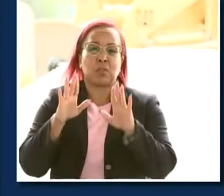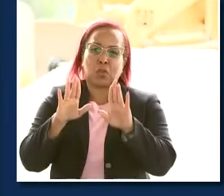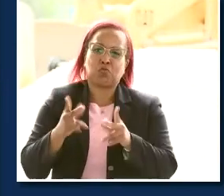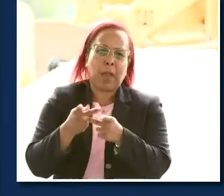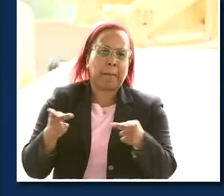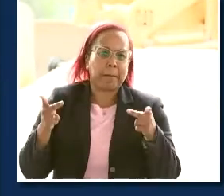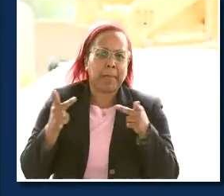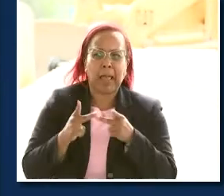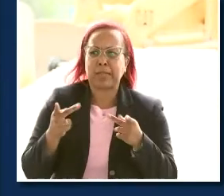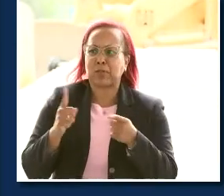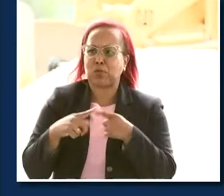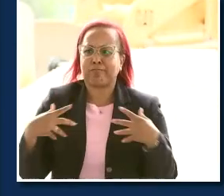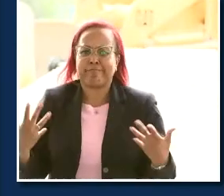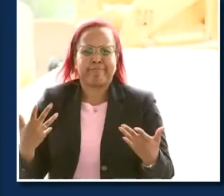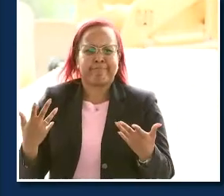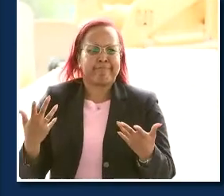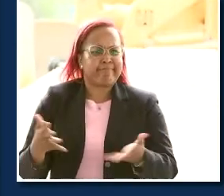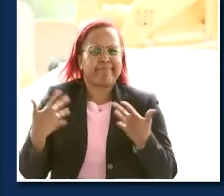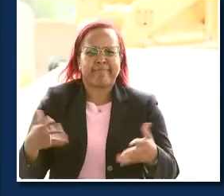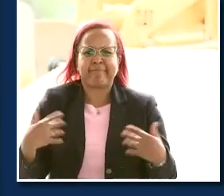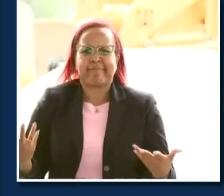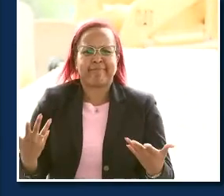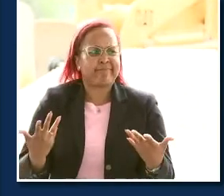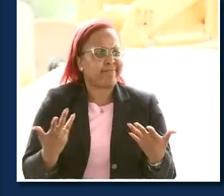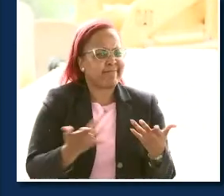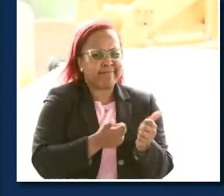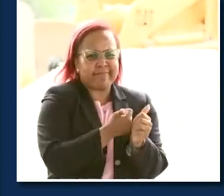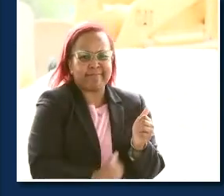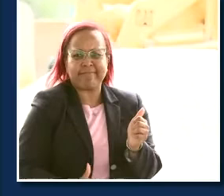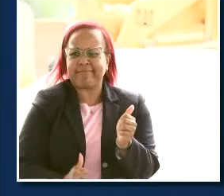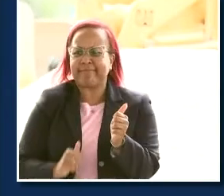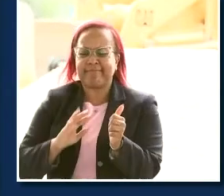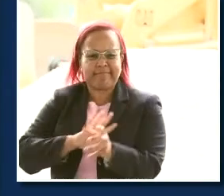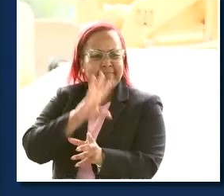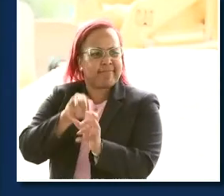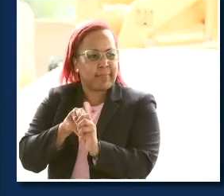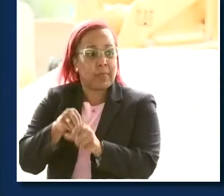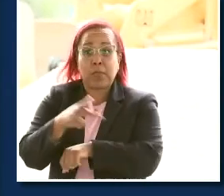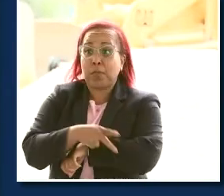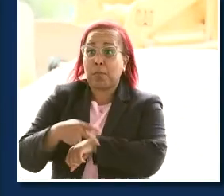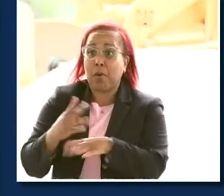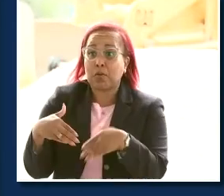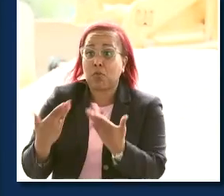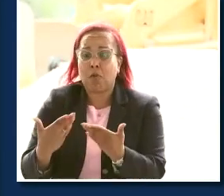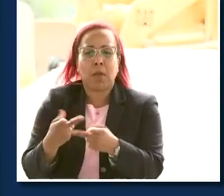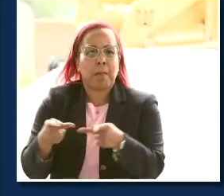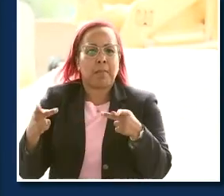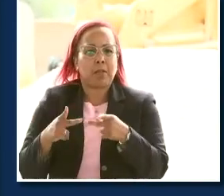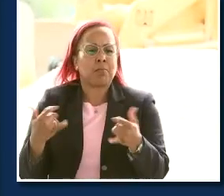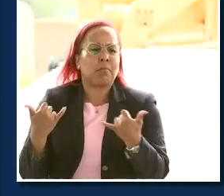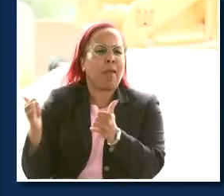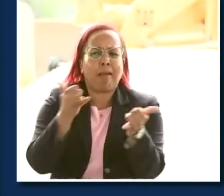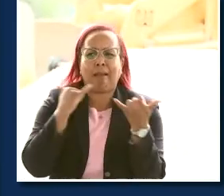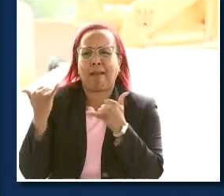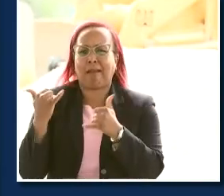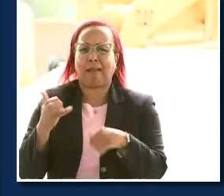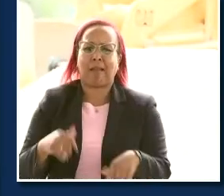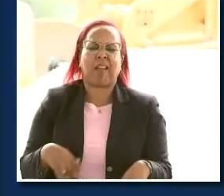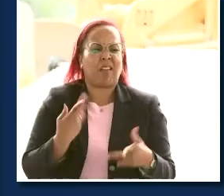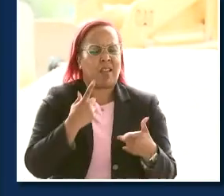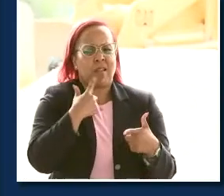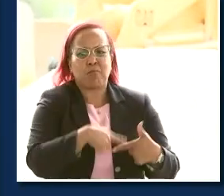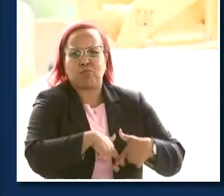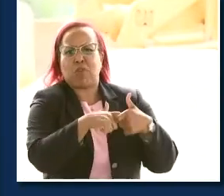place to just sort of, you know, get away. And the parks offer, you know, places to play, a break from